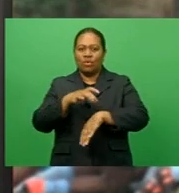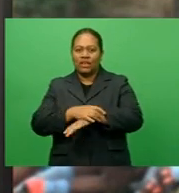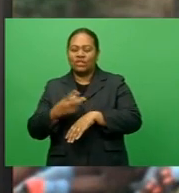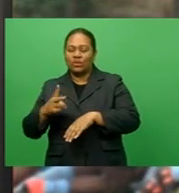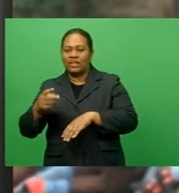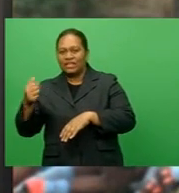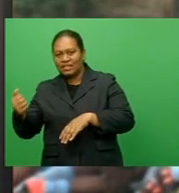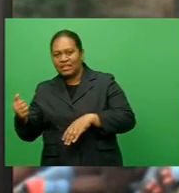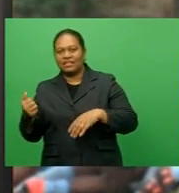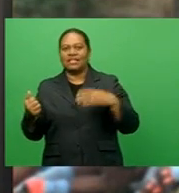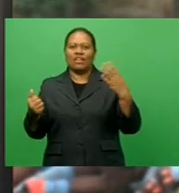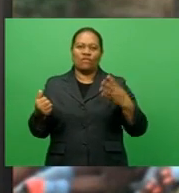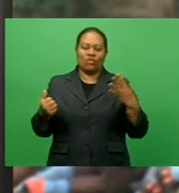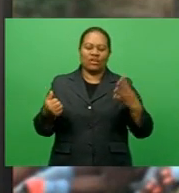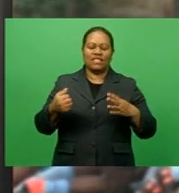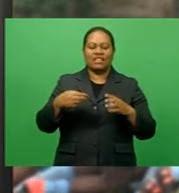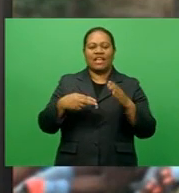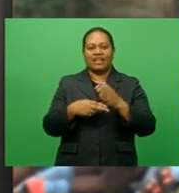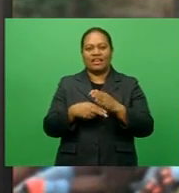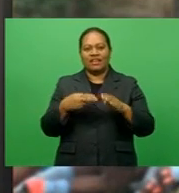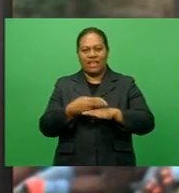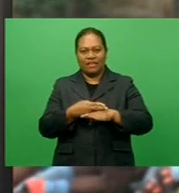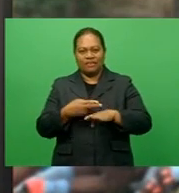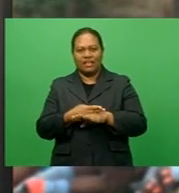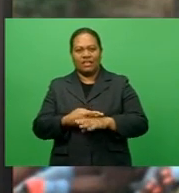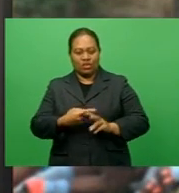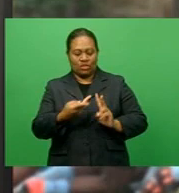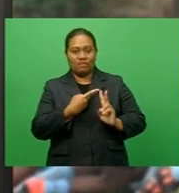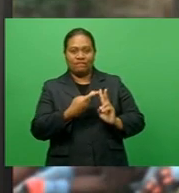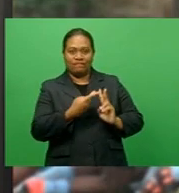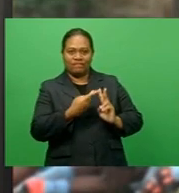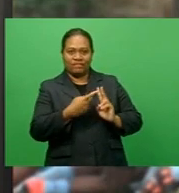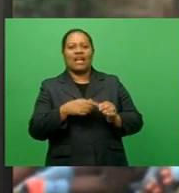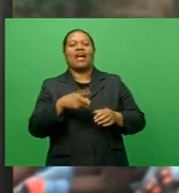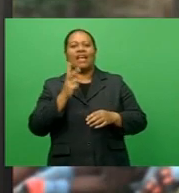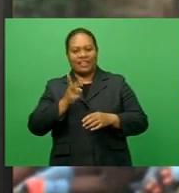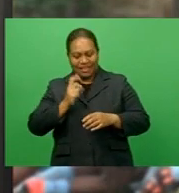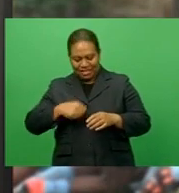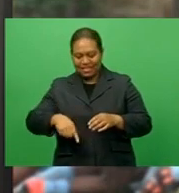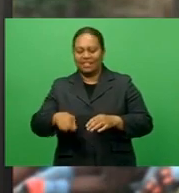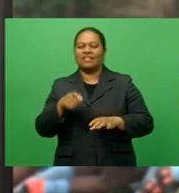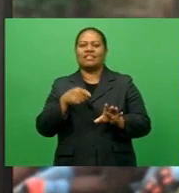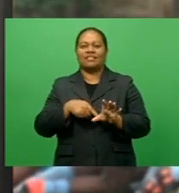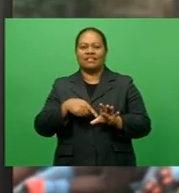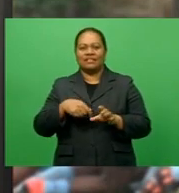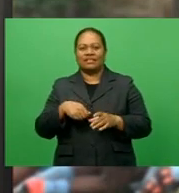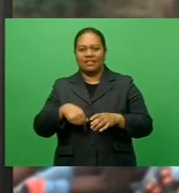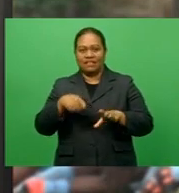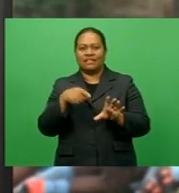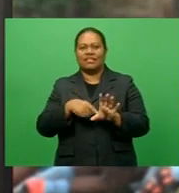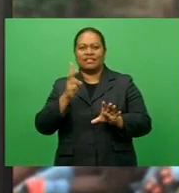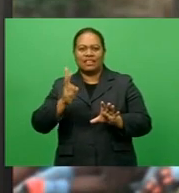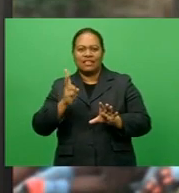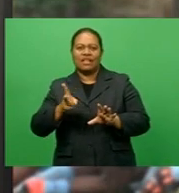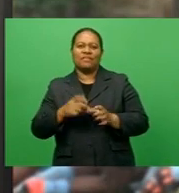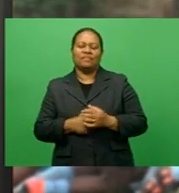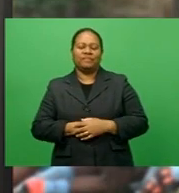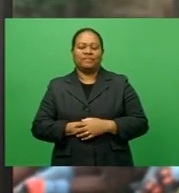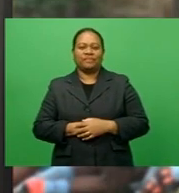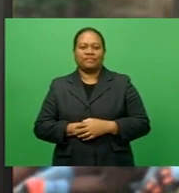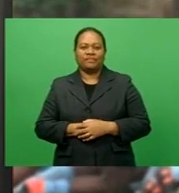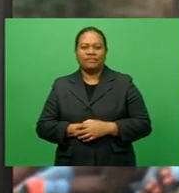Police 26-14. Now the two forces are back again, battling for one of Suva's most prestigious rugby